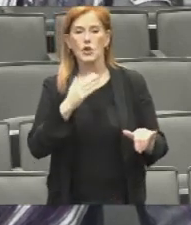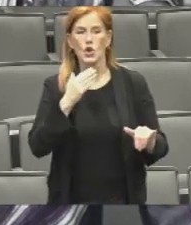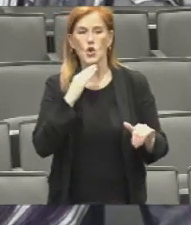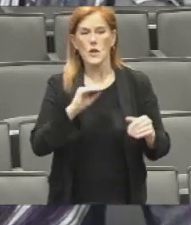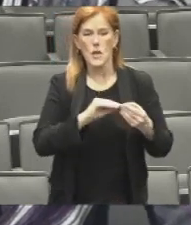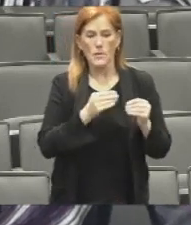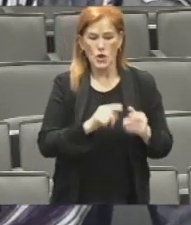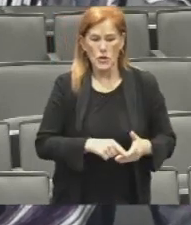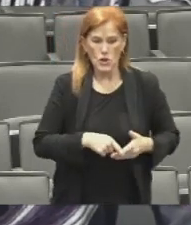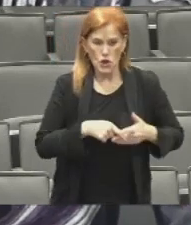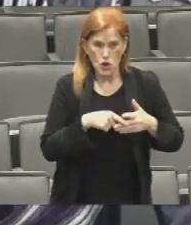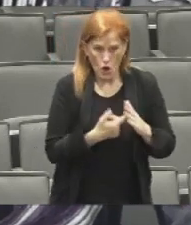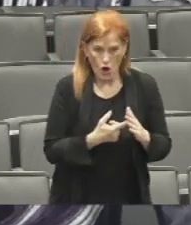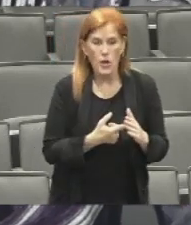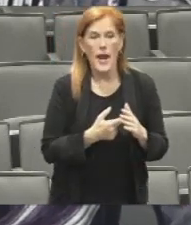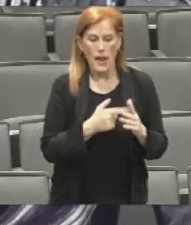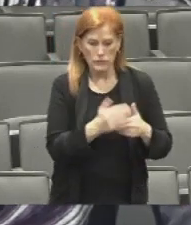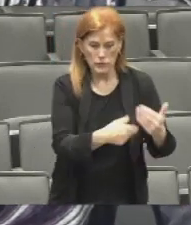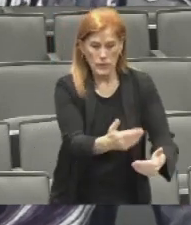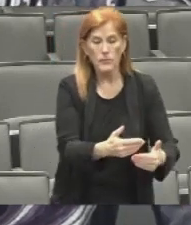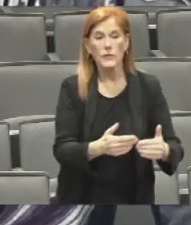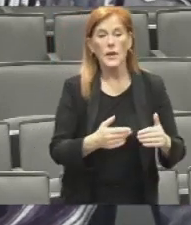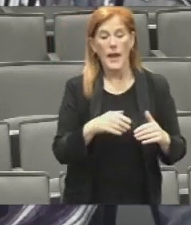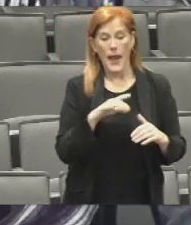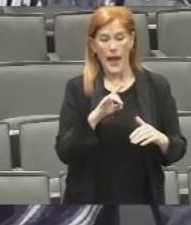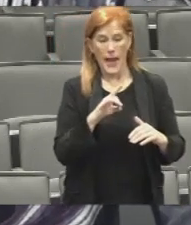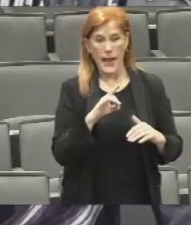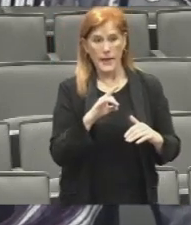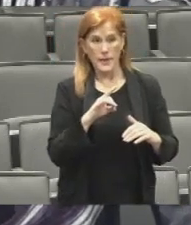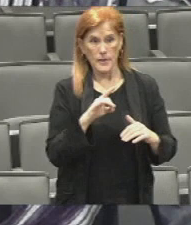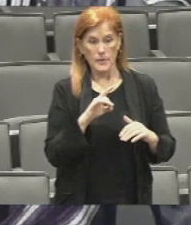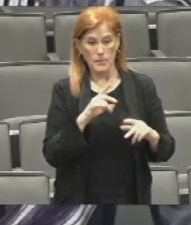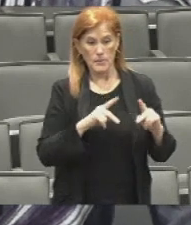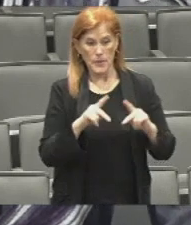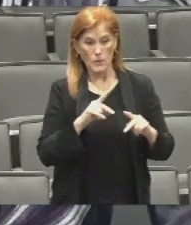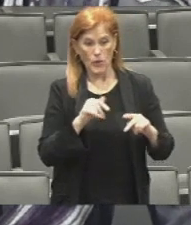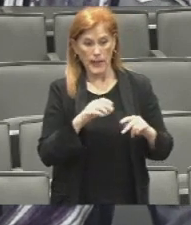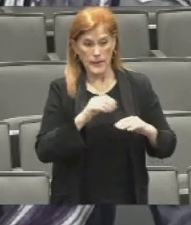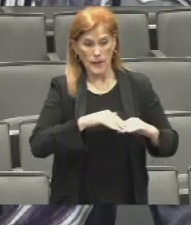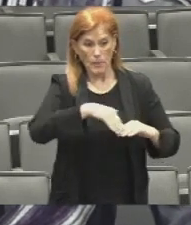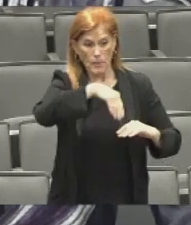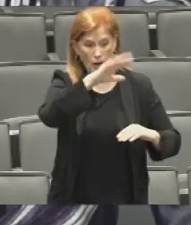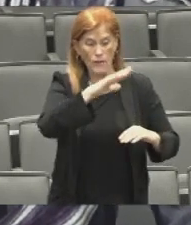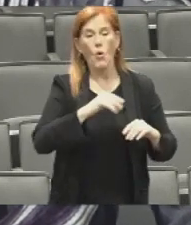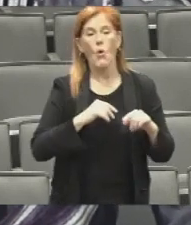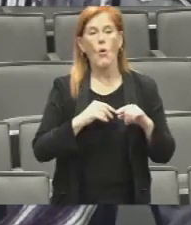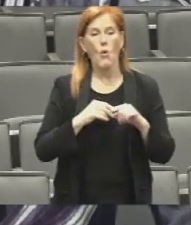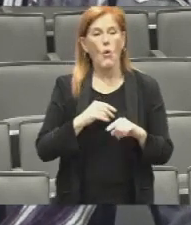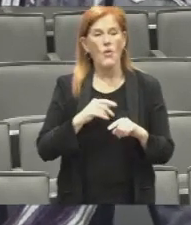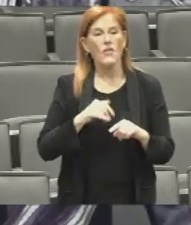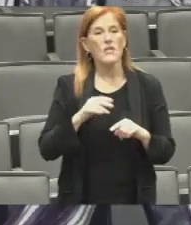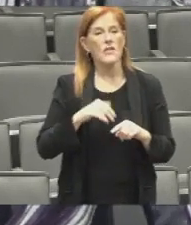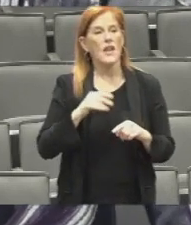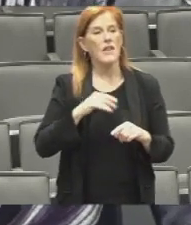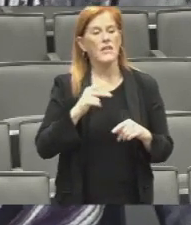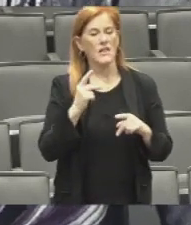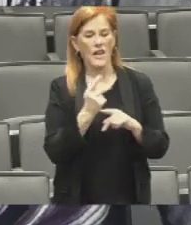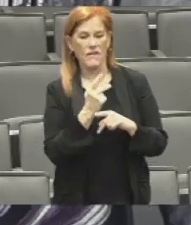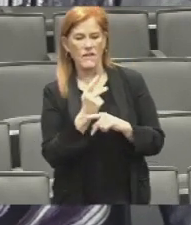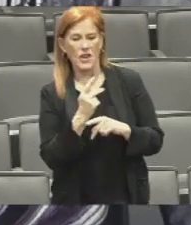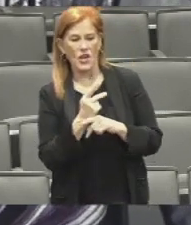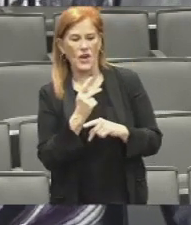we want to be at. If we are above, he has some increased levels, what that would mean